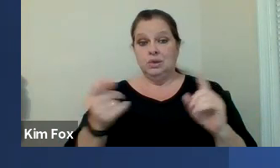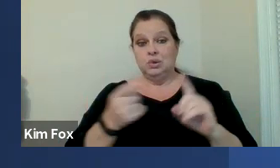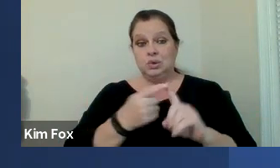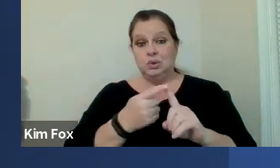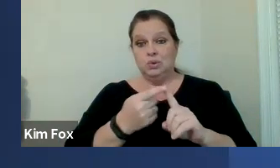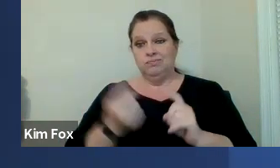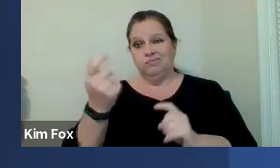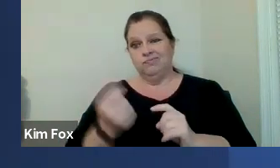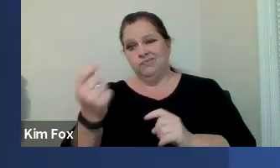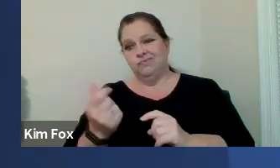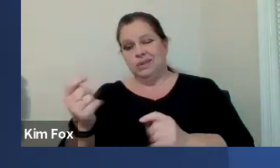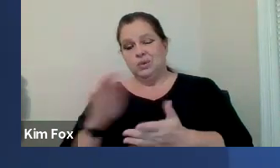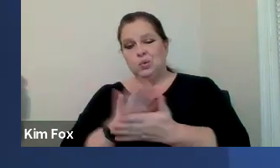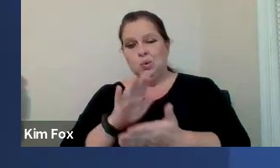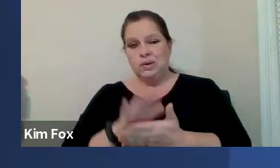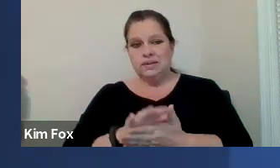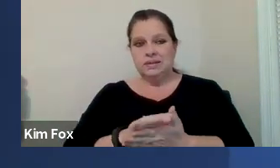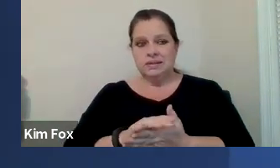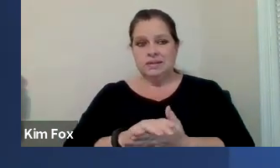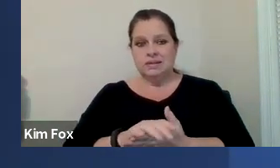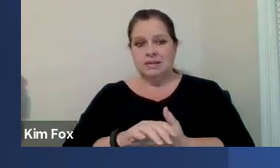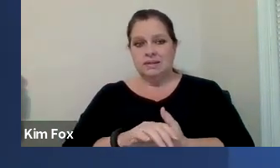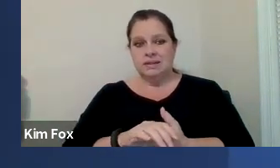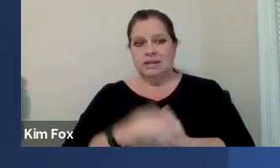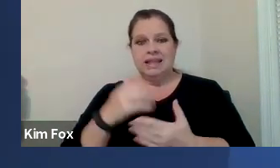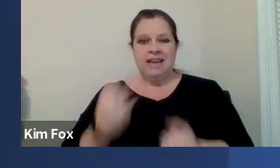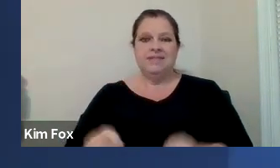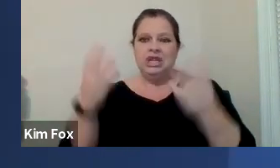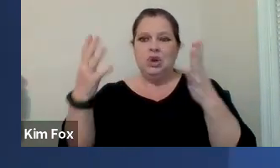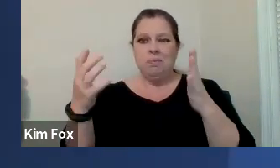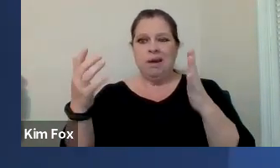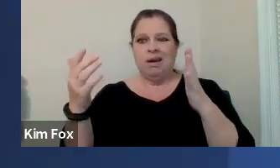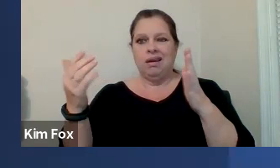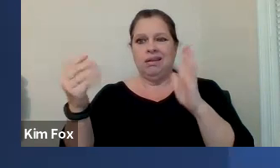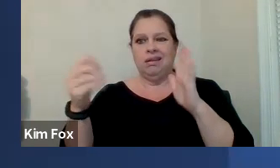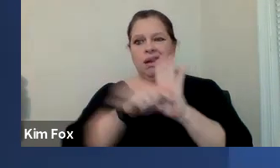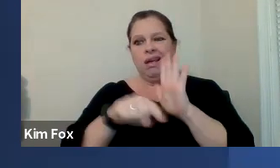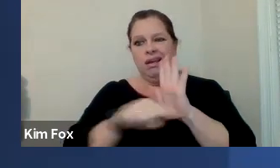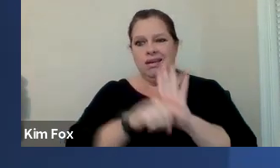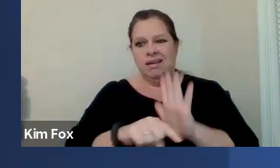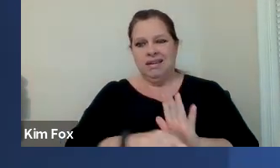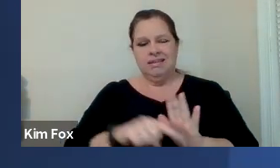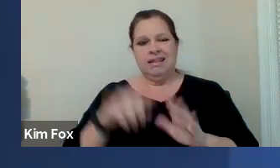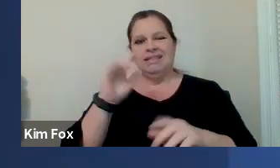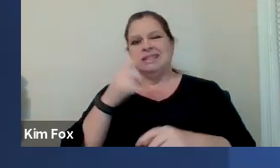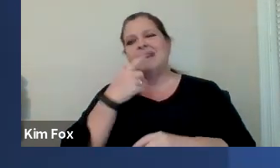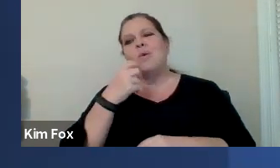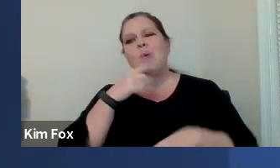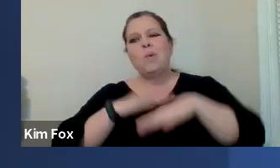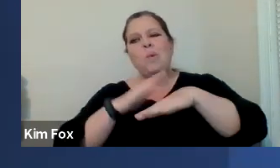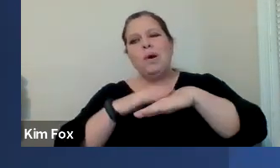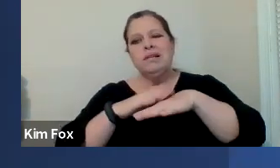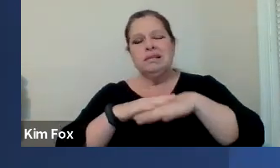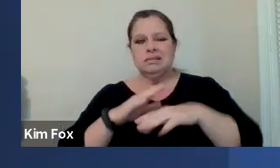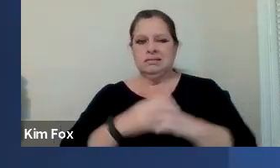the schools that have too many violations because those are the red warning flag universities